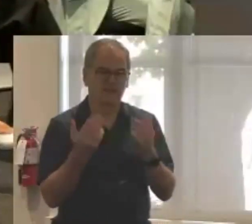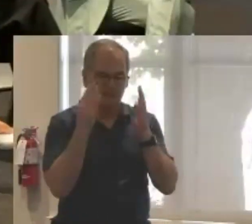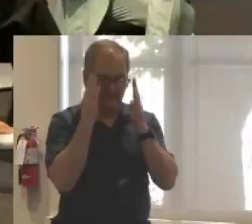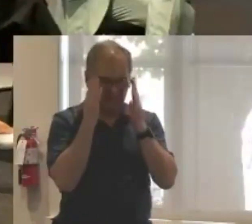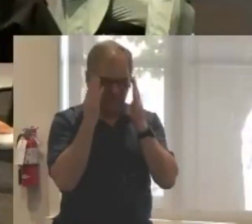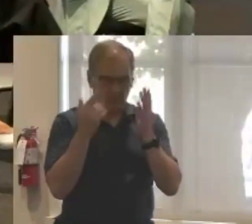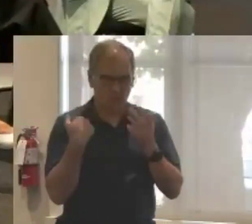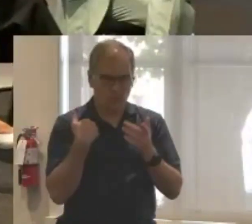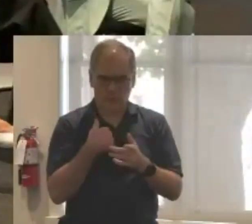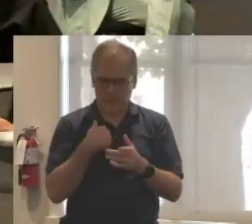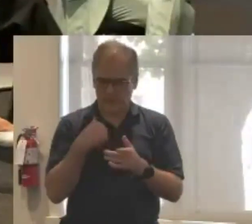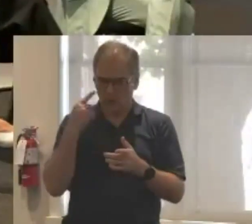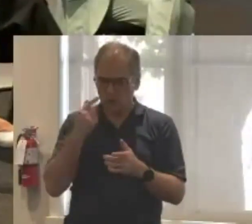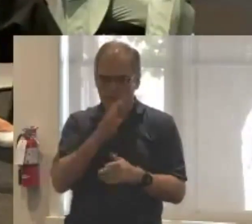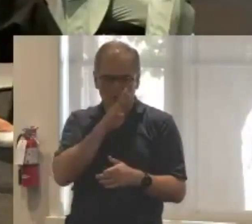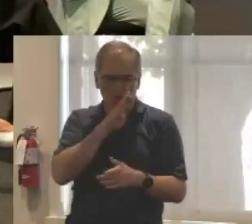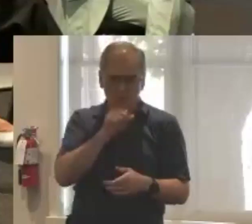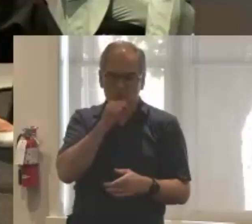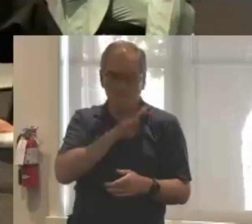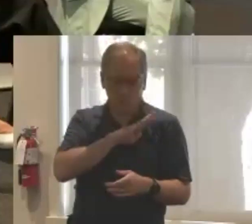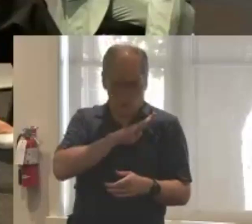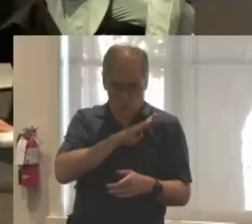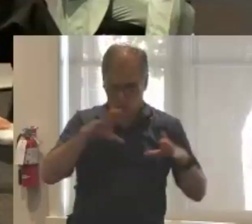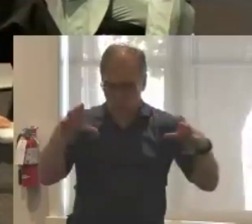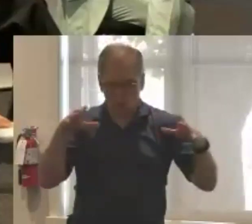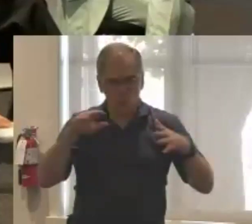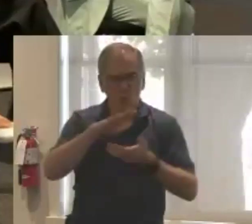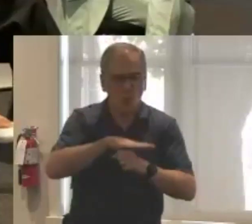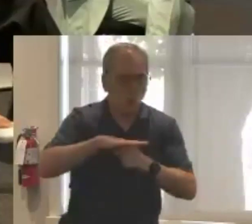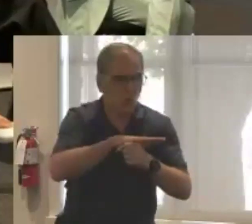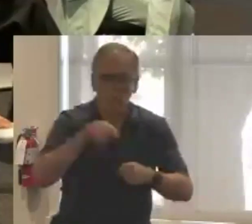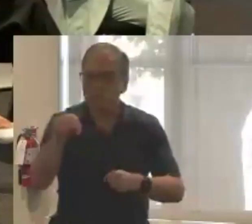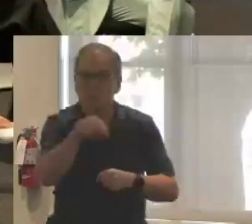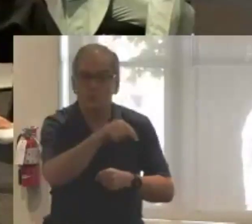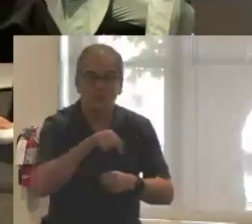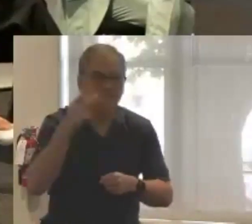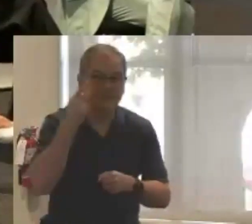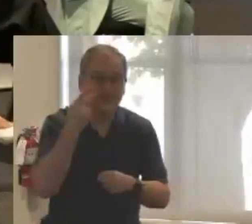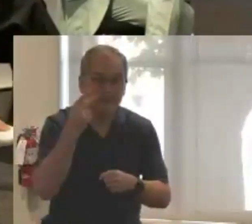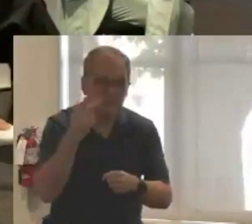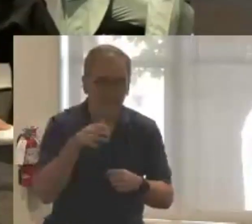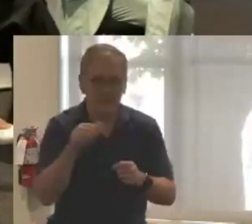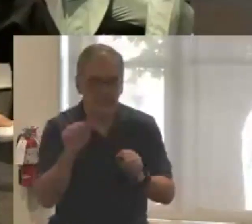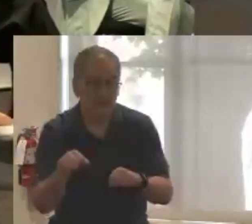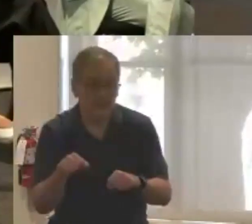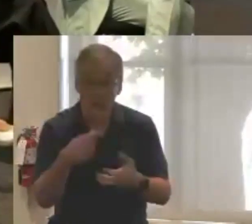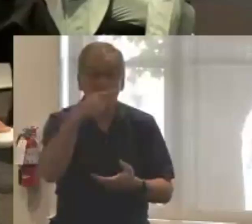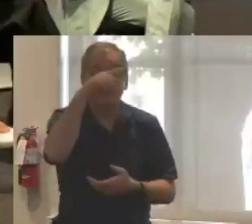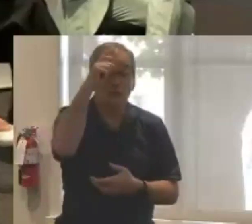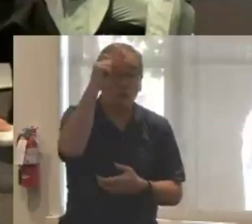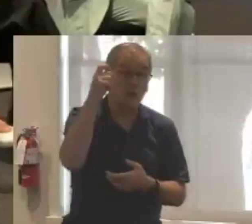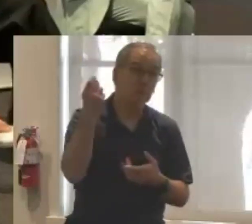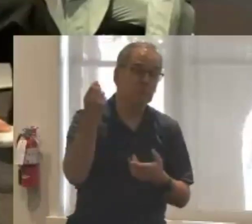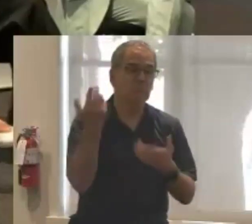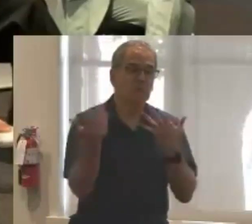grassroots organizations within the Scarborough community where we can connect our youth to instead, more so, unless it's a summertime. Then summer, we can try to invest a